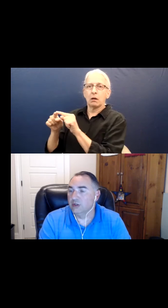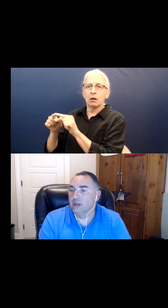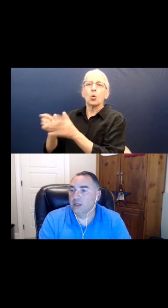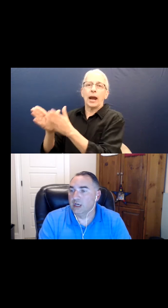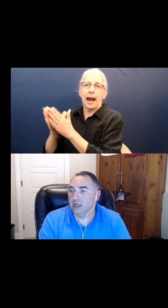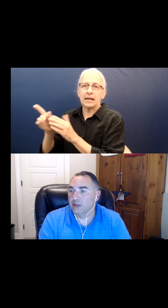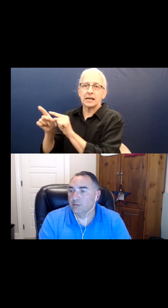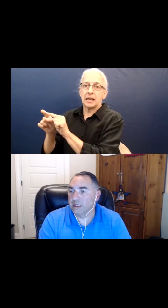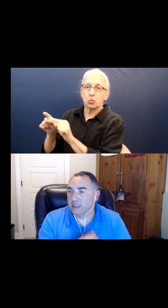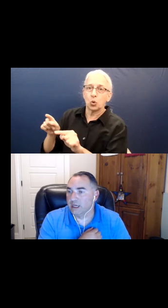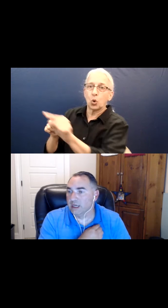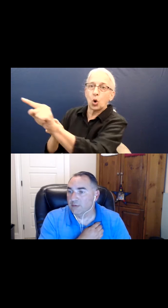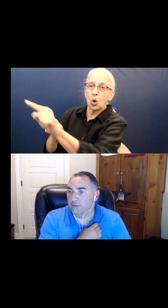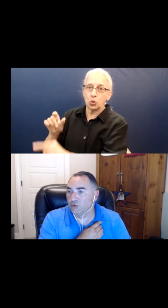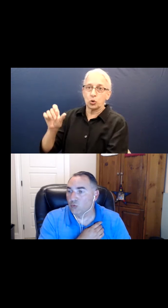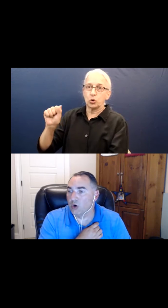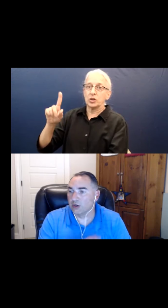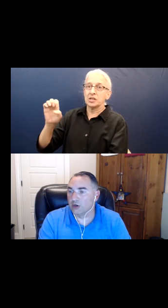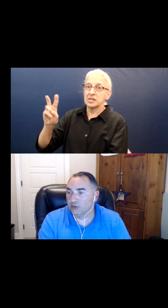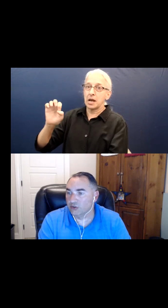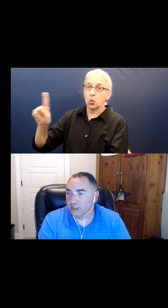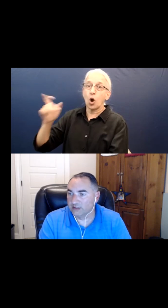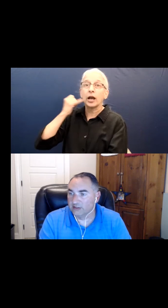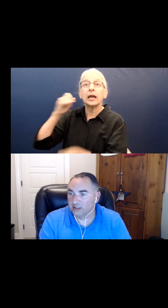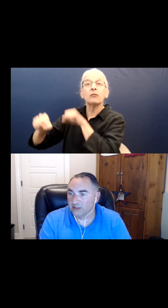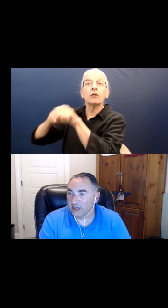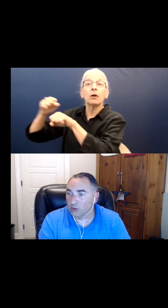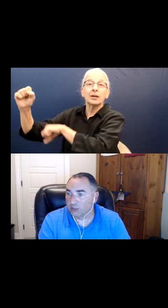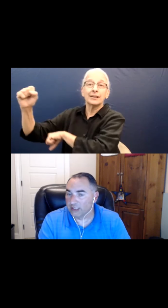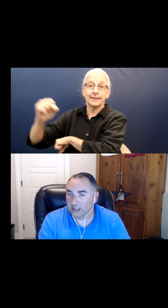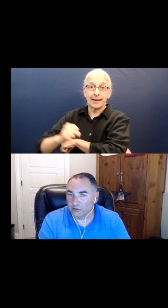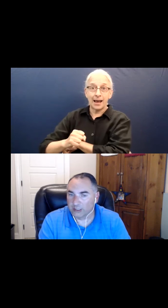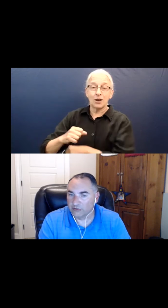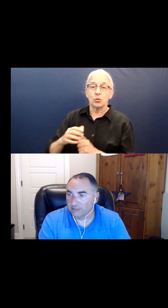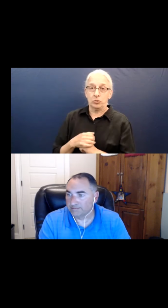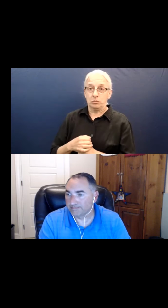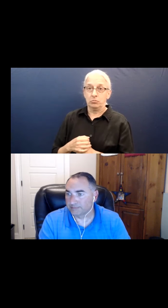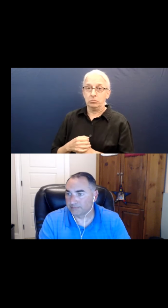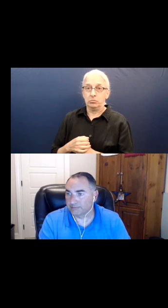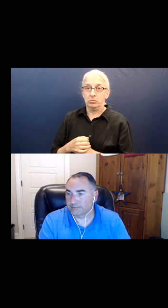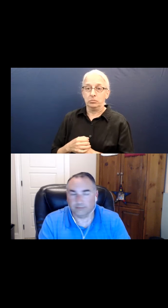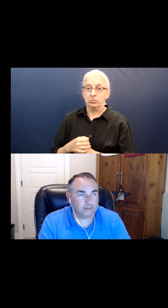southbound to walk onto the existing sidewalk in that location.